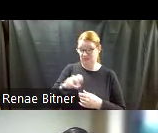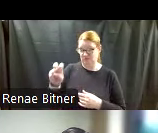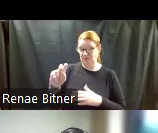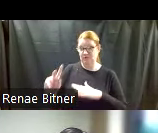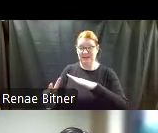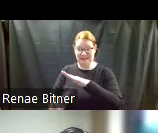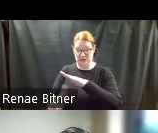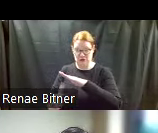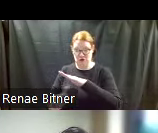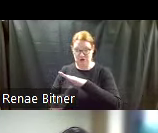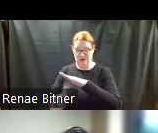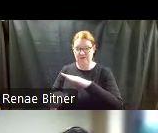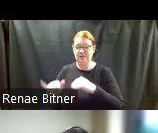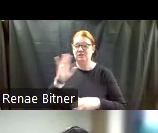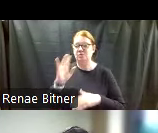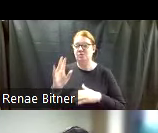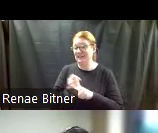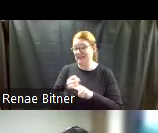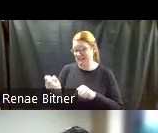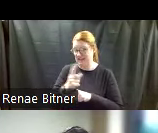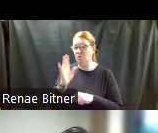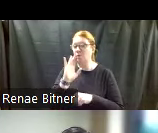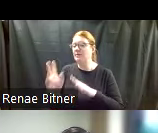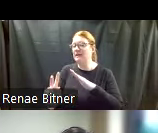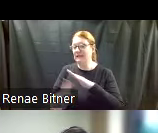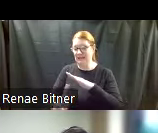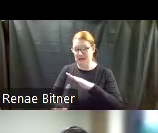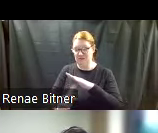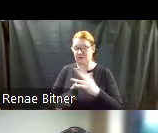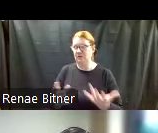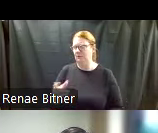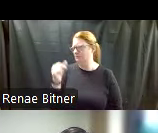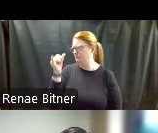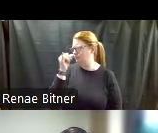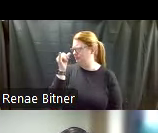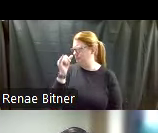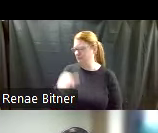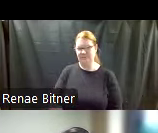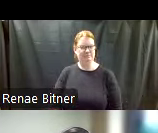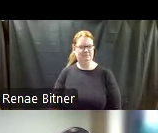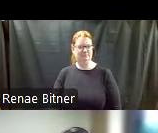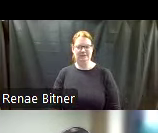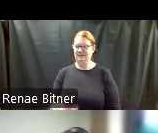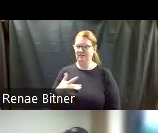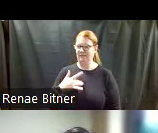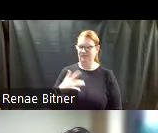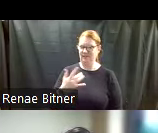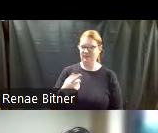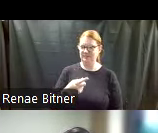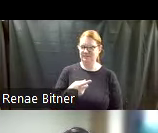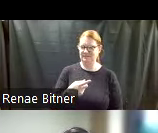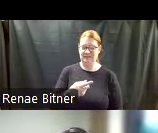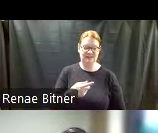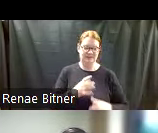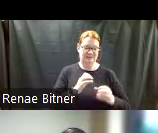kindergarten. She will be in kindergarten next year, which is absolutely ridiculous. I feel like she's been in my life no time